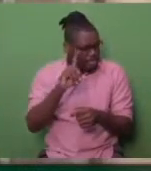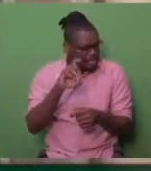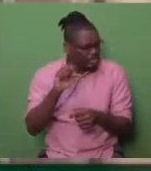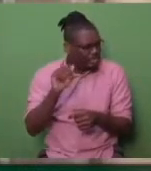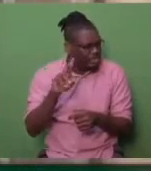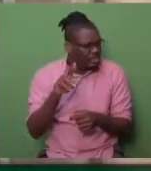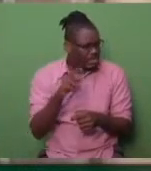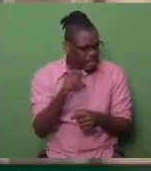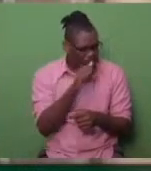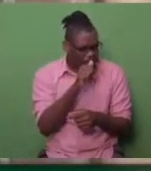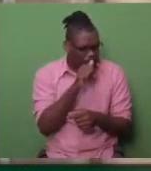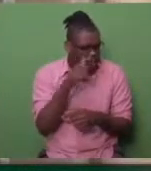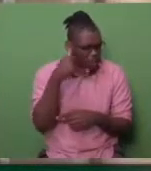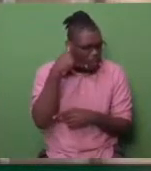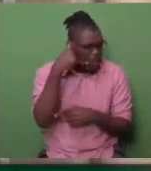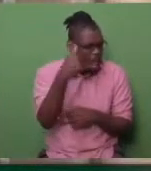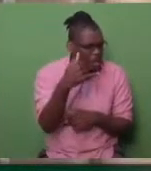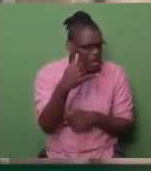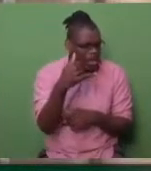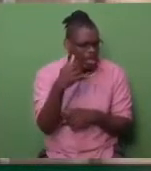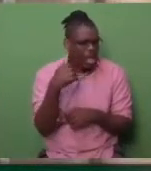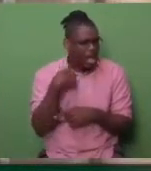matter.